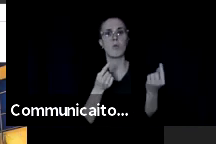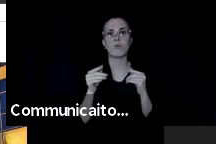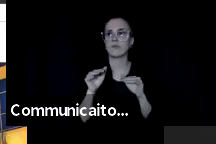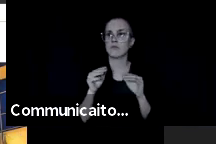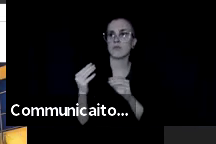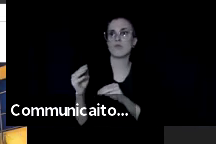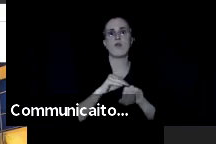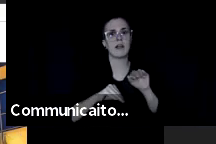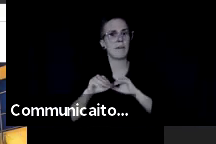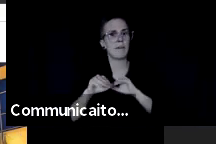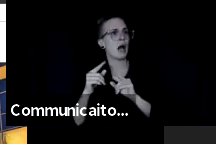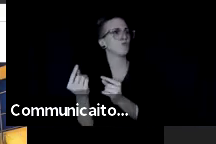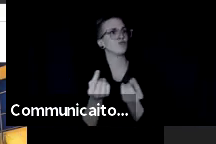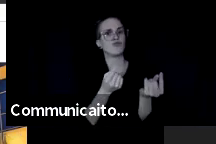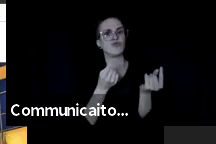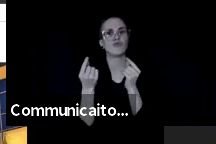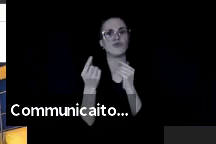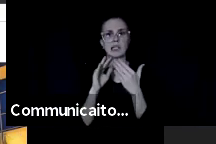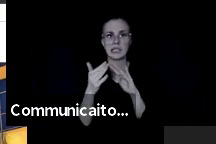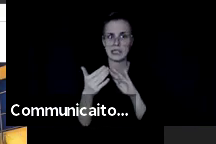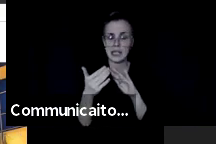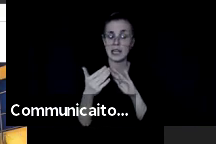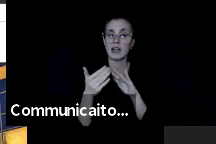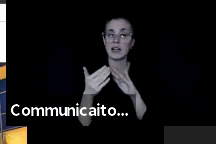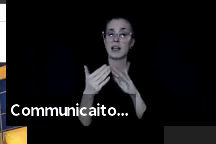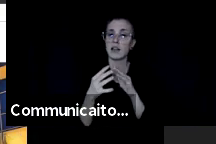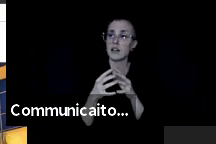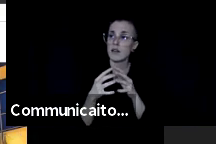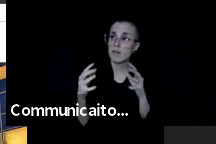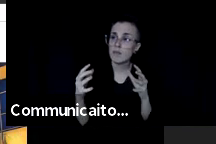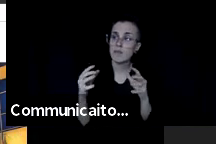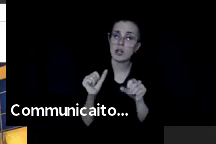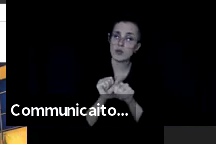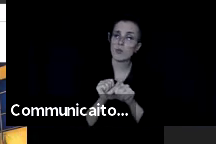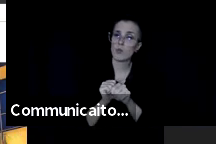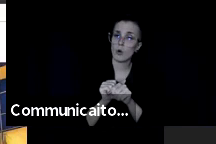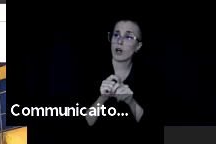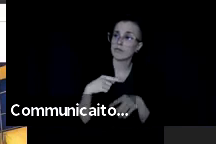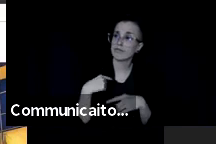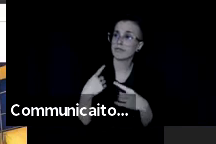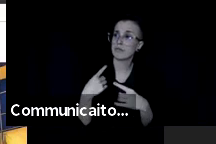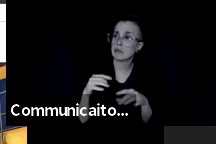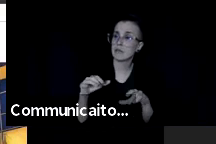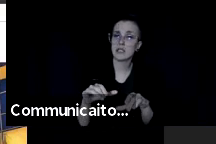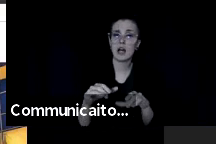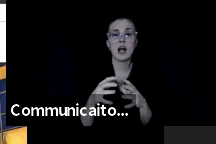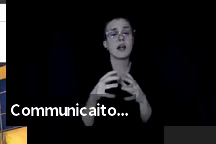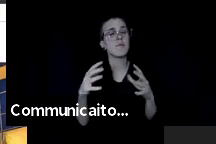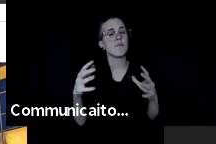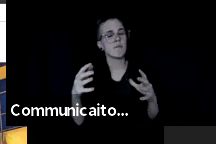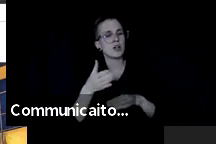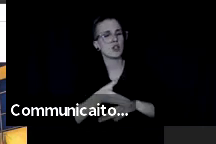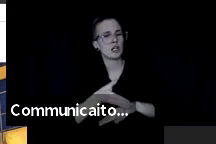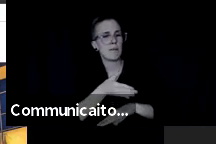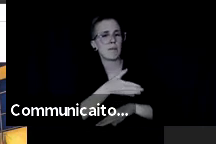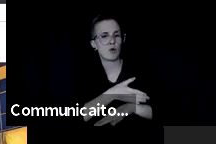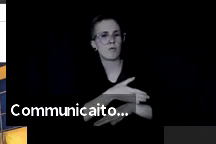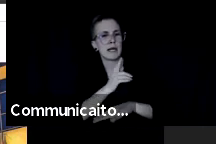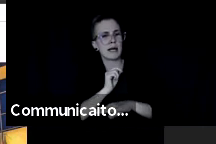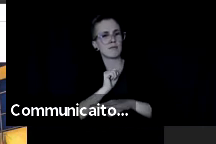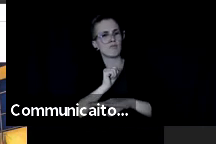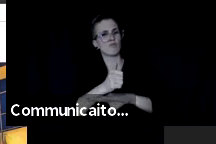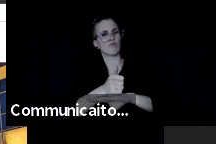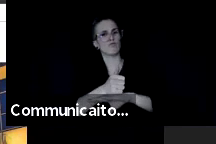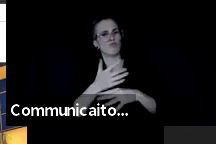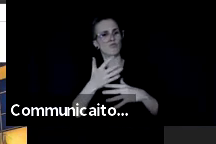And much work has been done and much improvement has been created. In